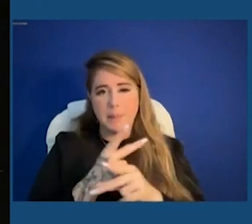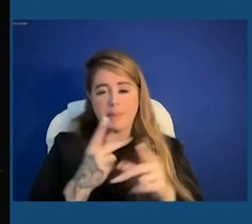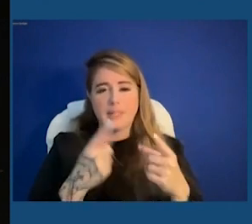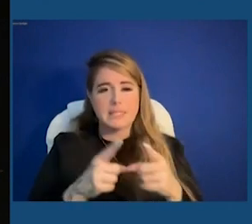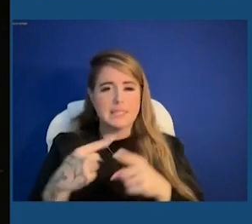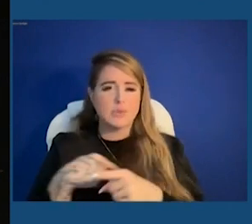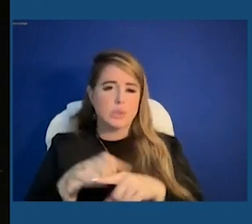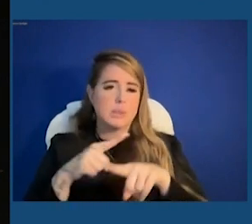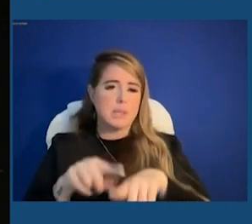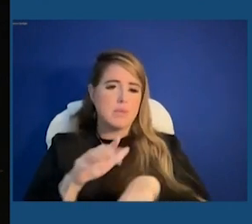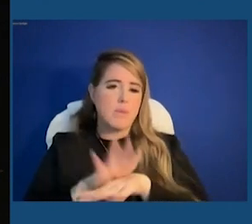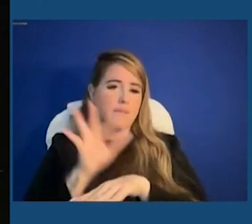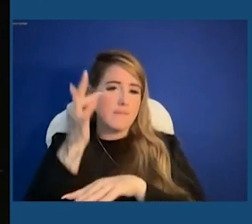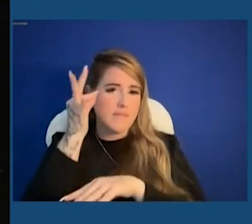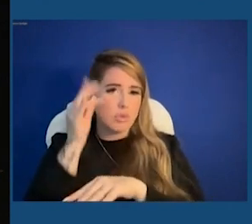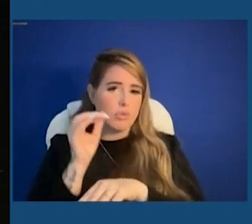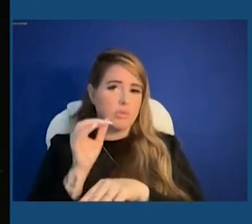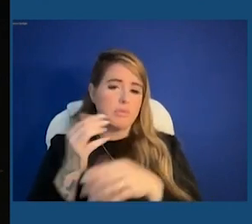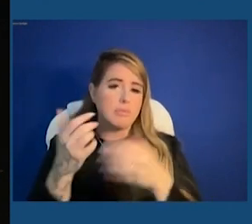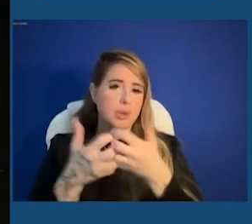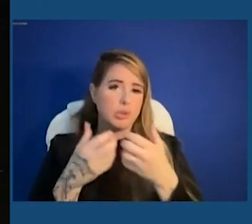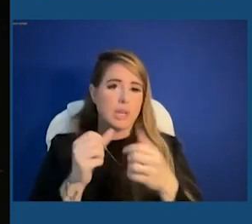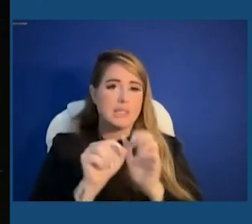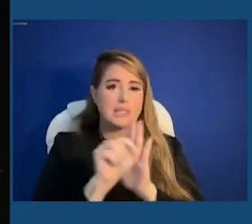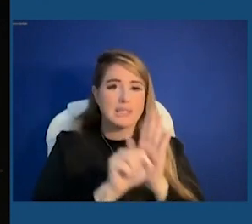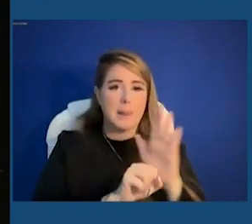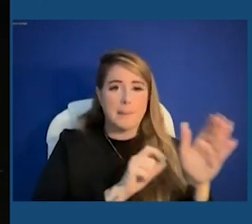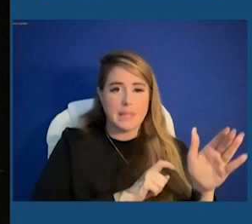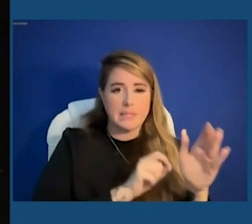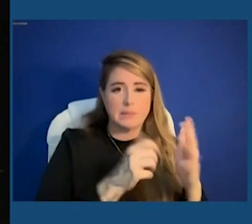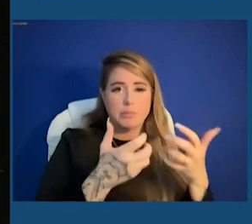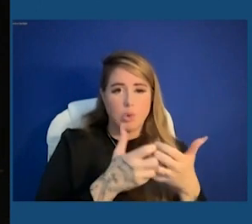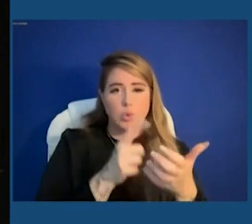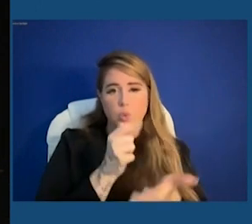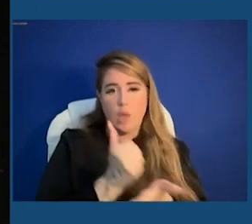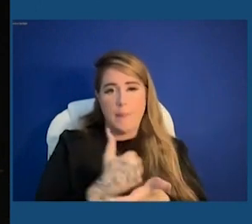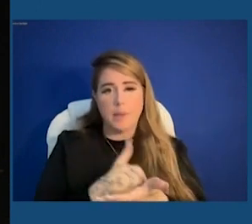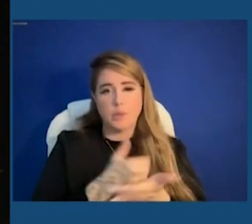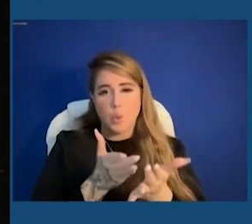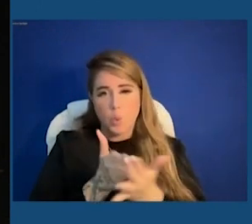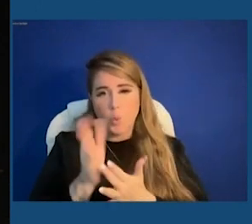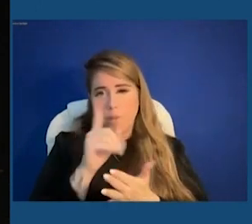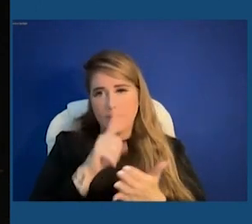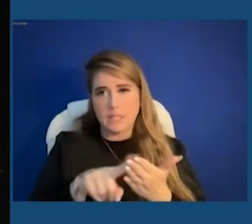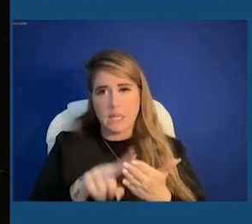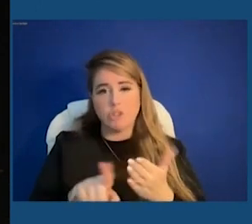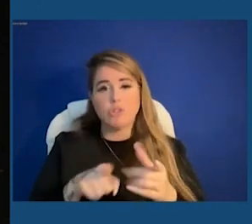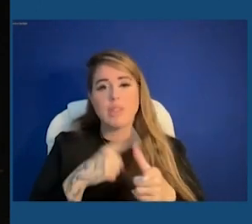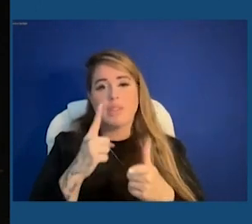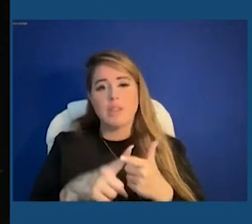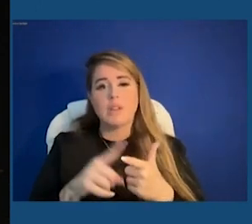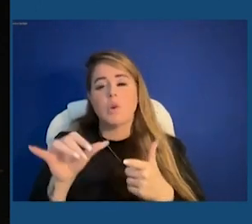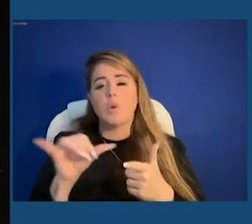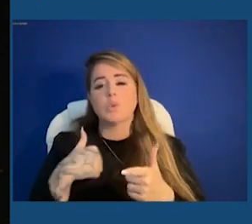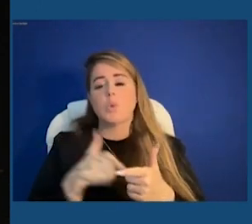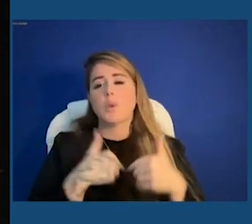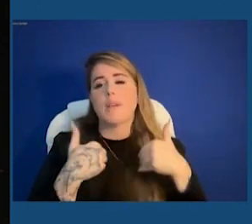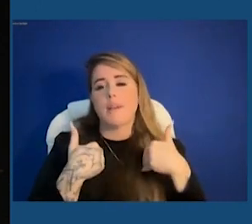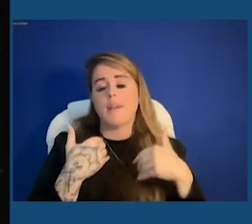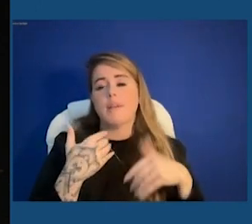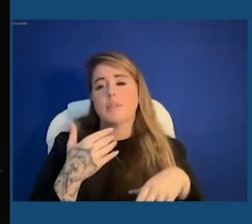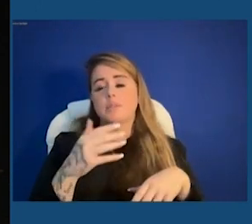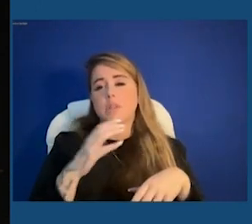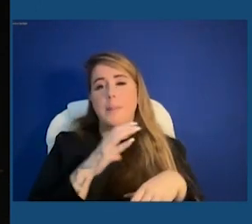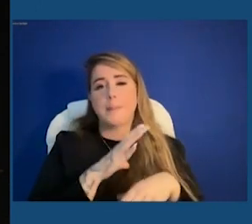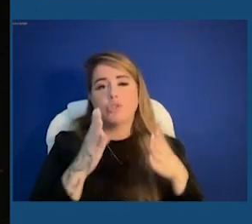on our federal partners, also our state police partners, to help us and guide us through the investigations. And then, Commissioner Brady talked